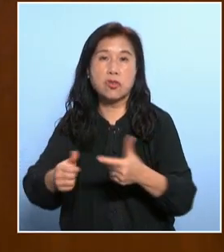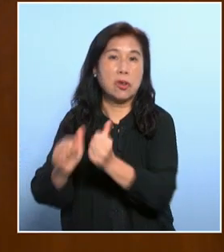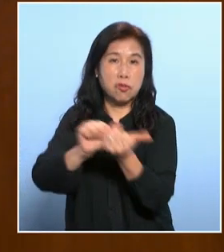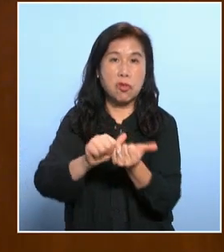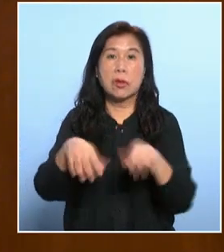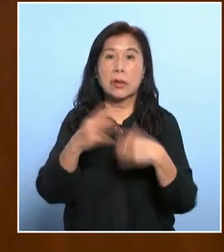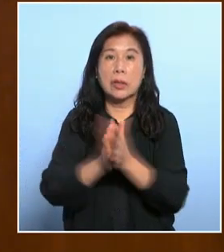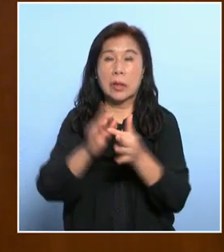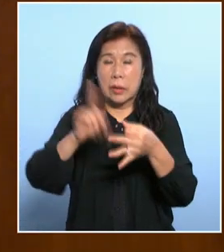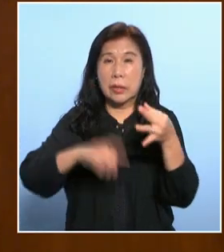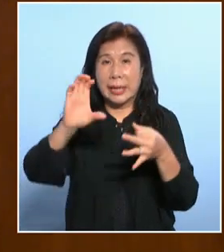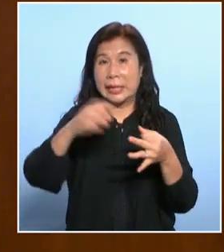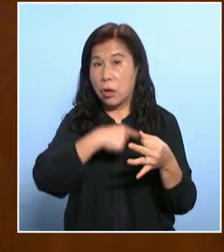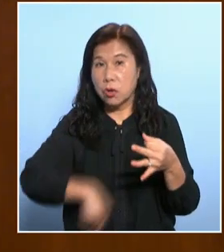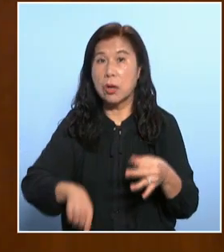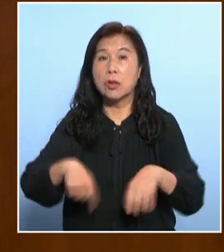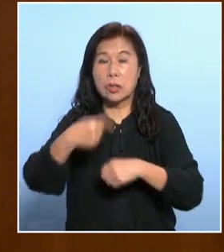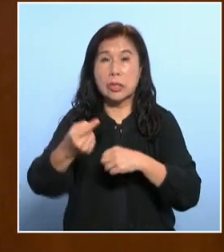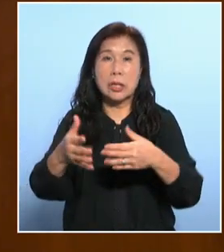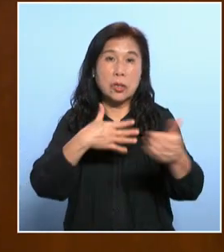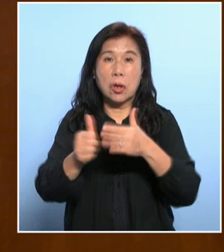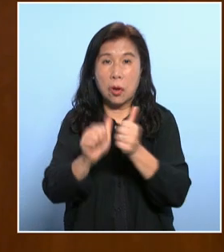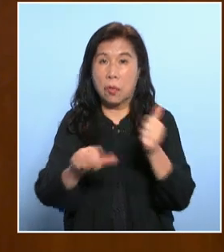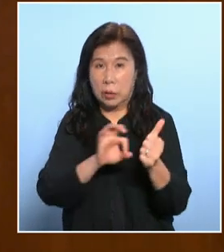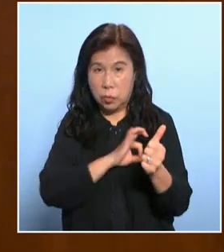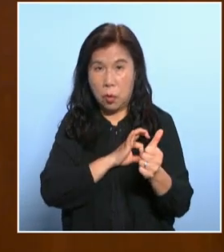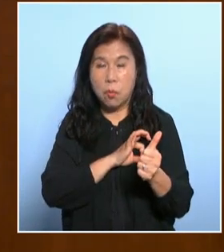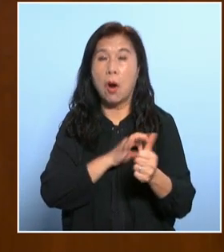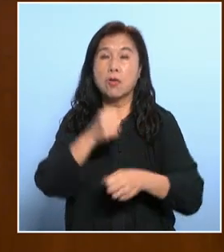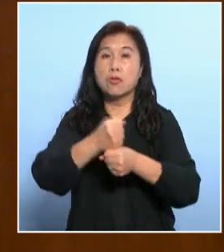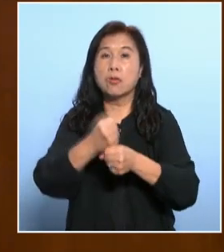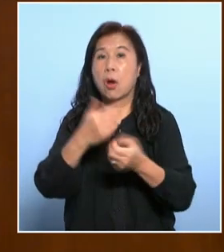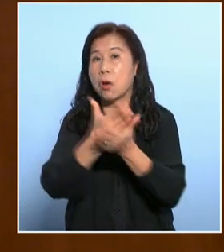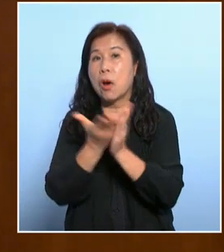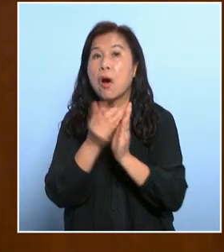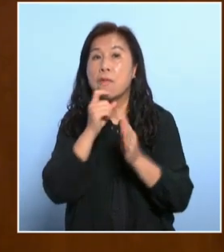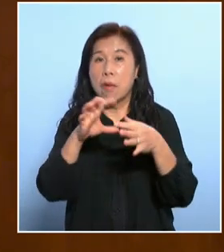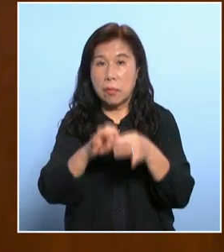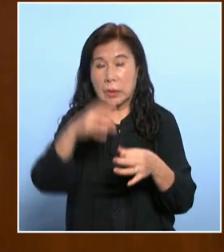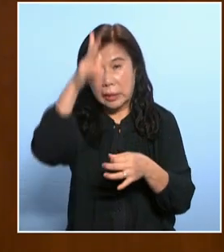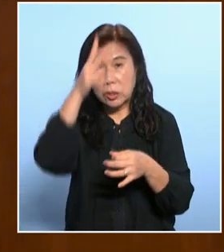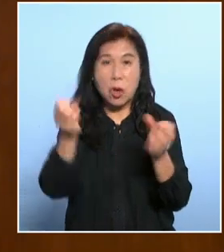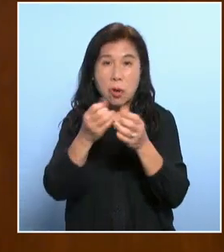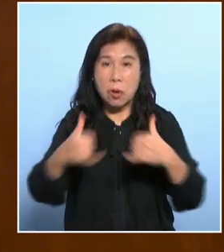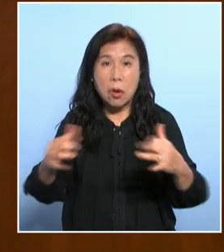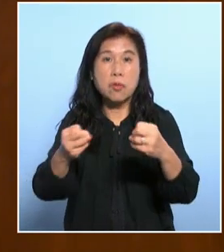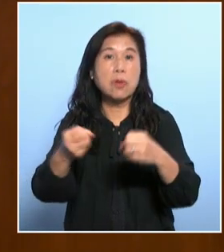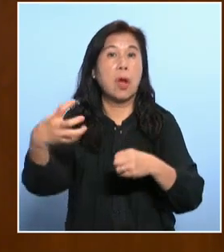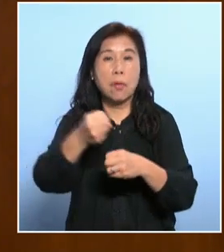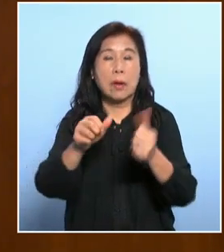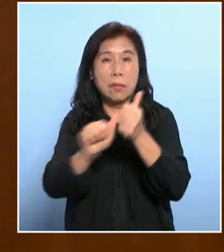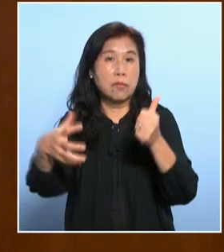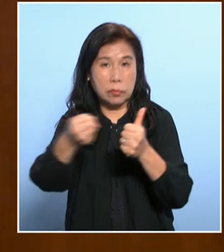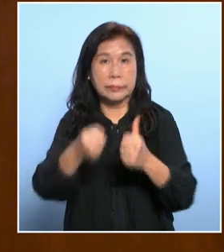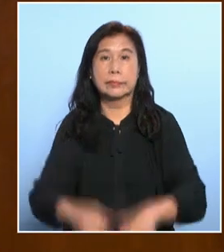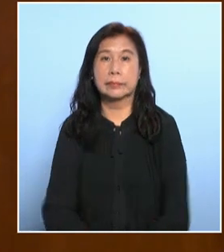Cheng Wing Kwong. As Ms. Rebecca Chen is not the chair or deputy chair of any other panel or relevant government